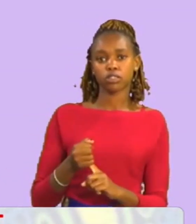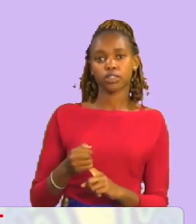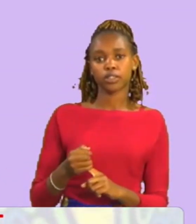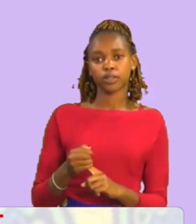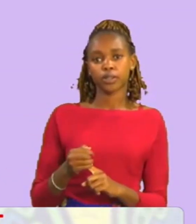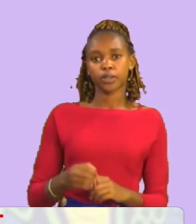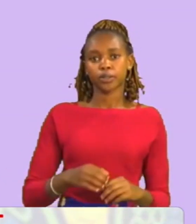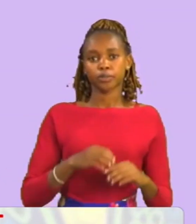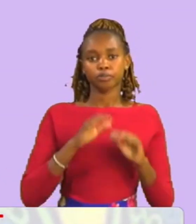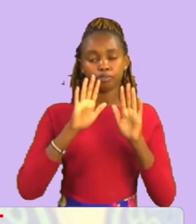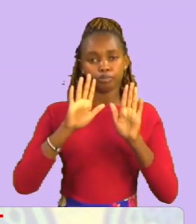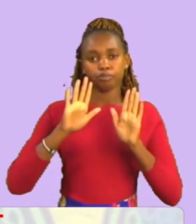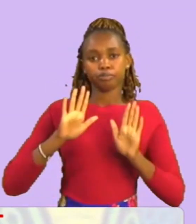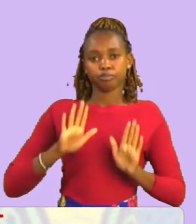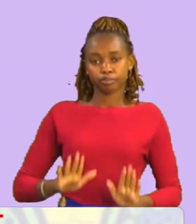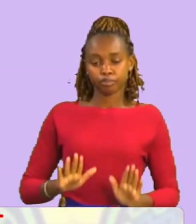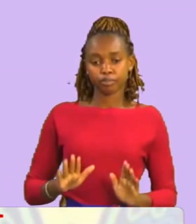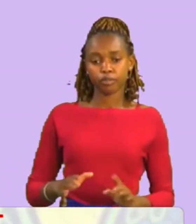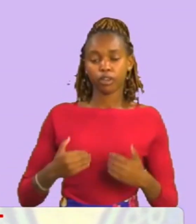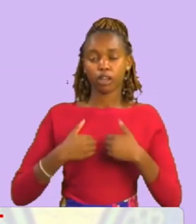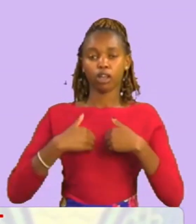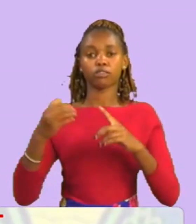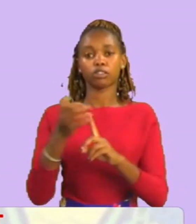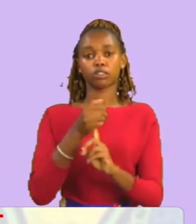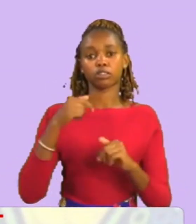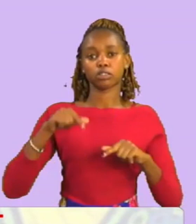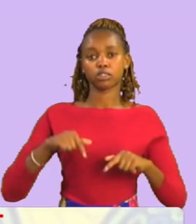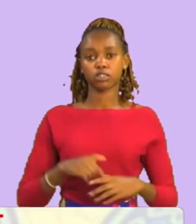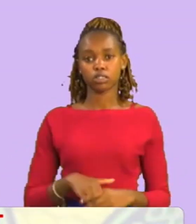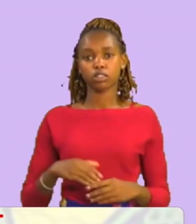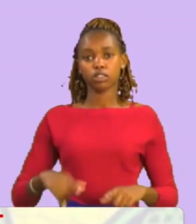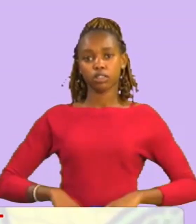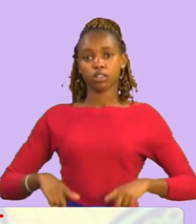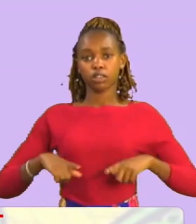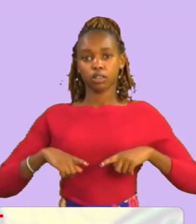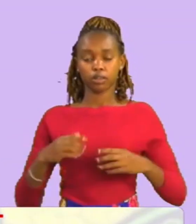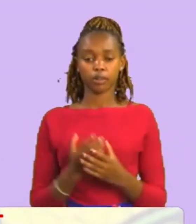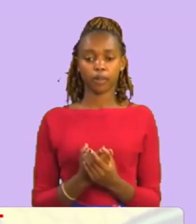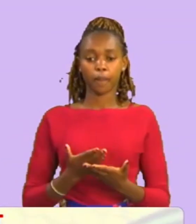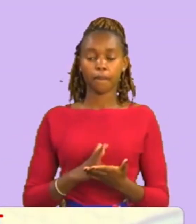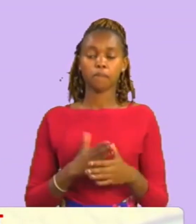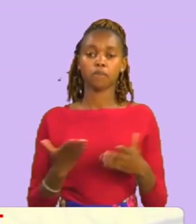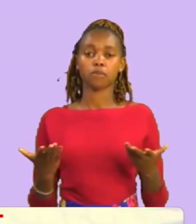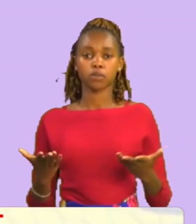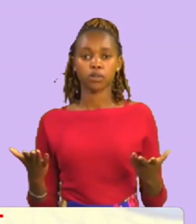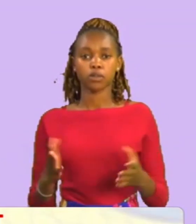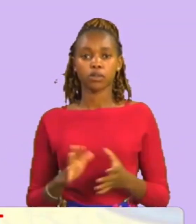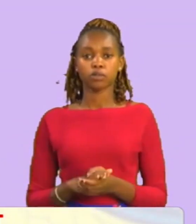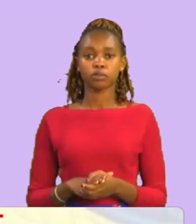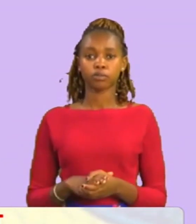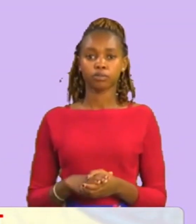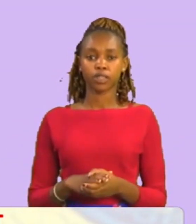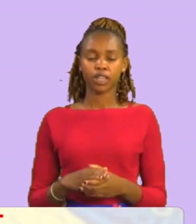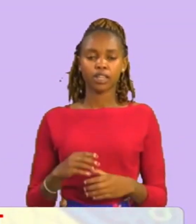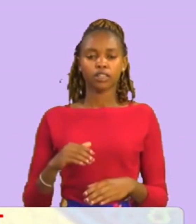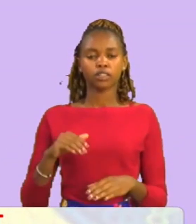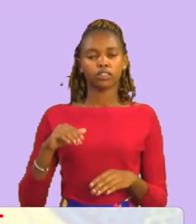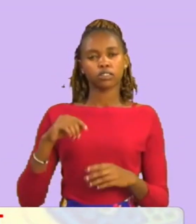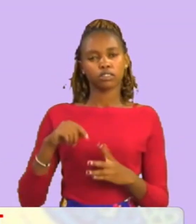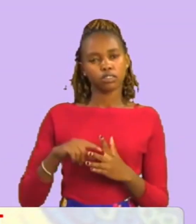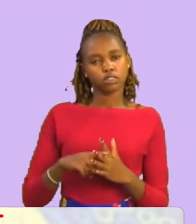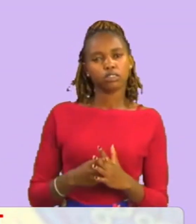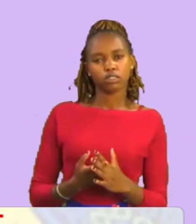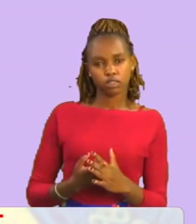to set, you know, having a goal in life, ndio? But then again, your goal can be something maybe far-fetched, lakini uanze na zile ndogo ndogo, step by step. Make